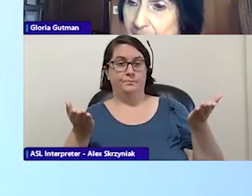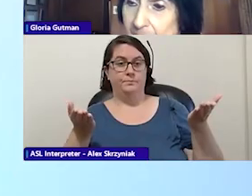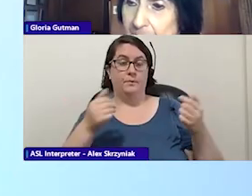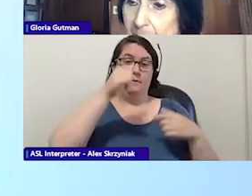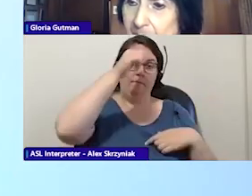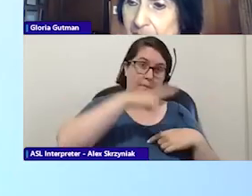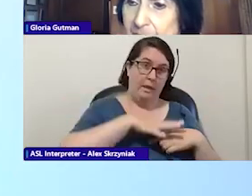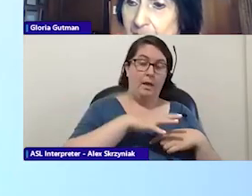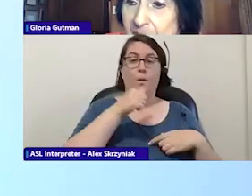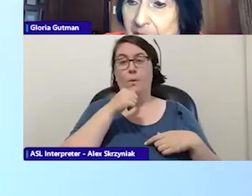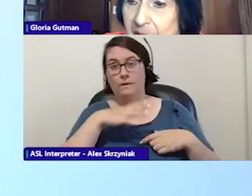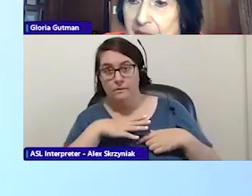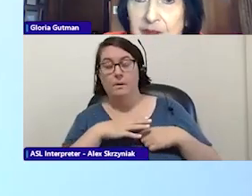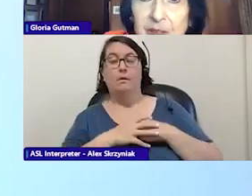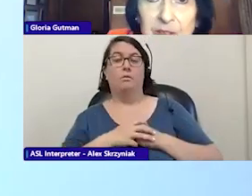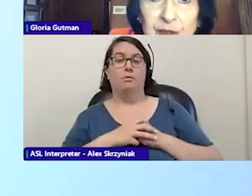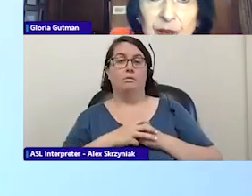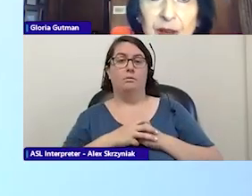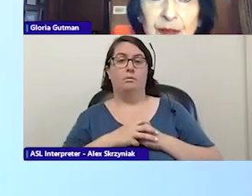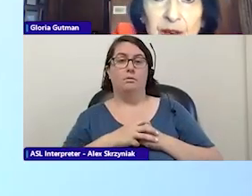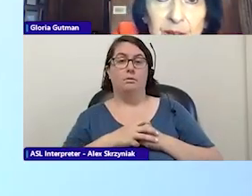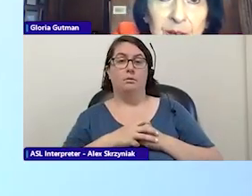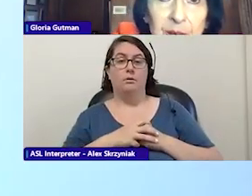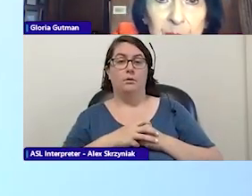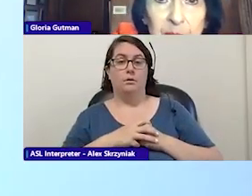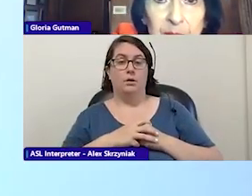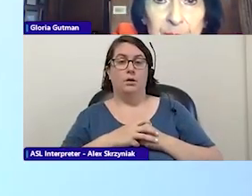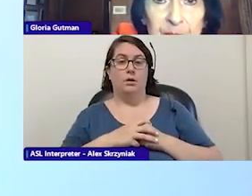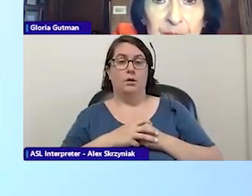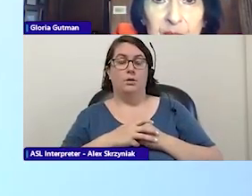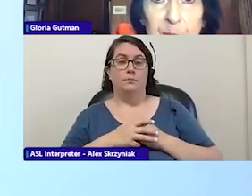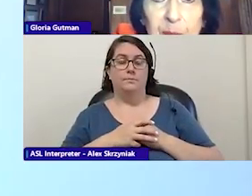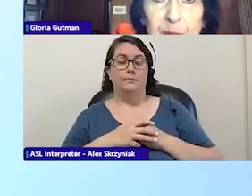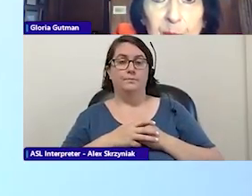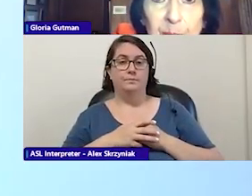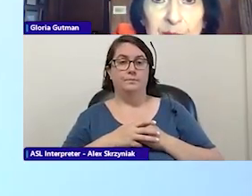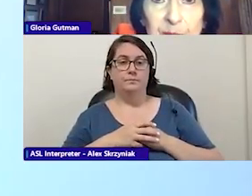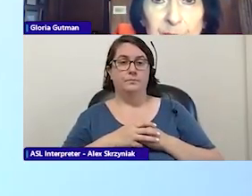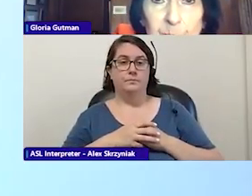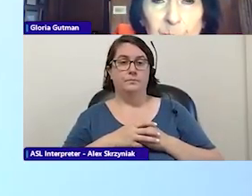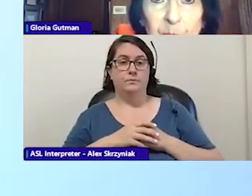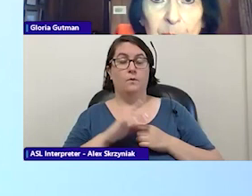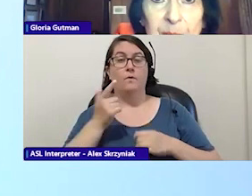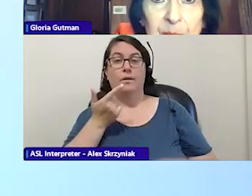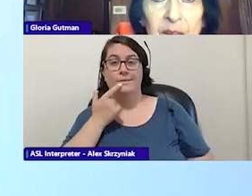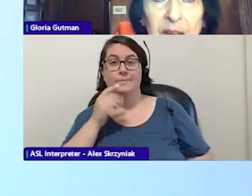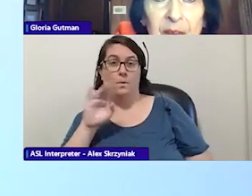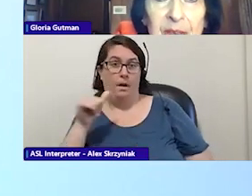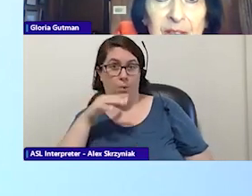or females, in the case of our lesbian or bisexual